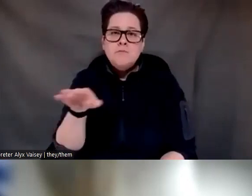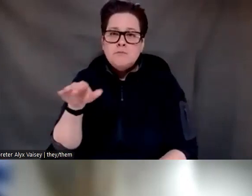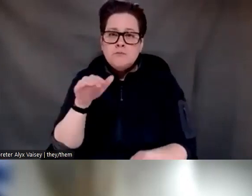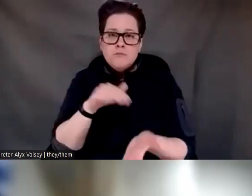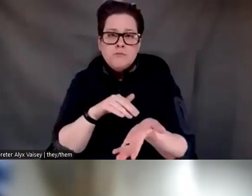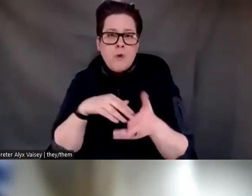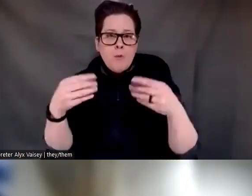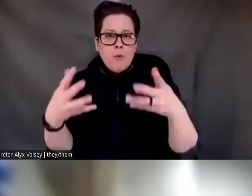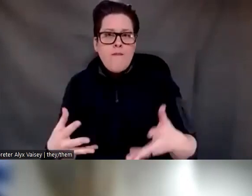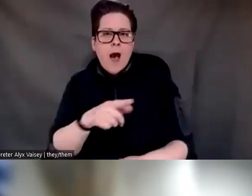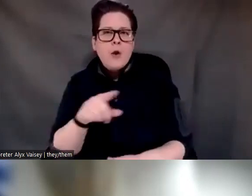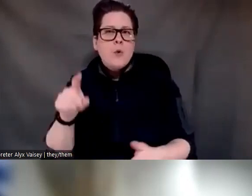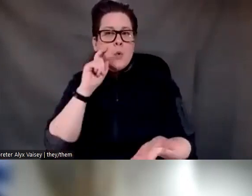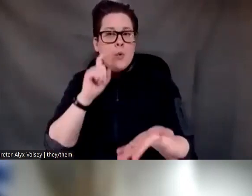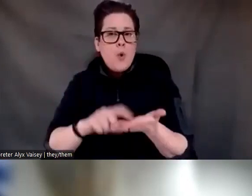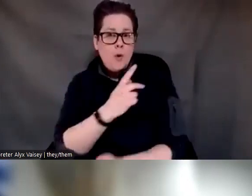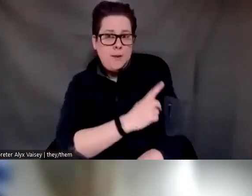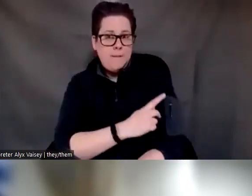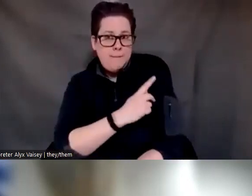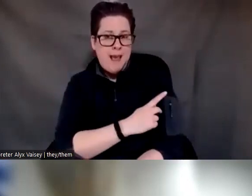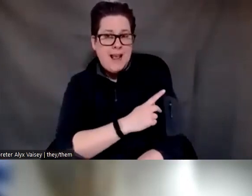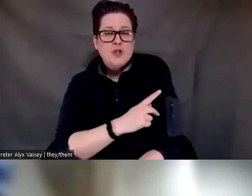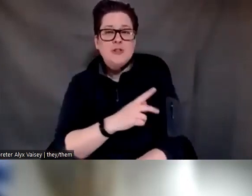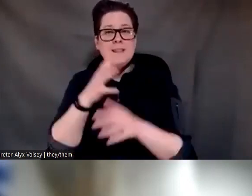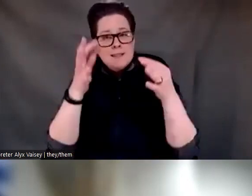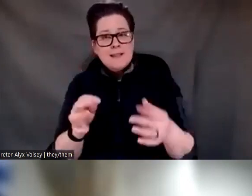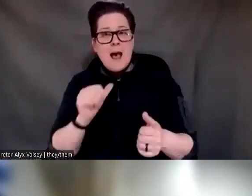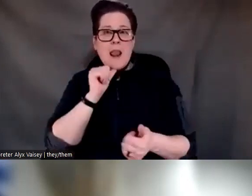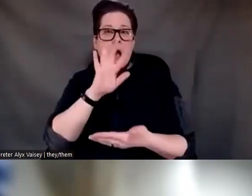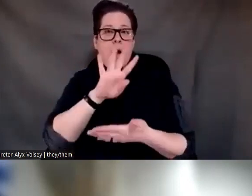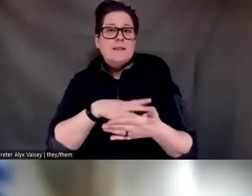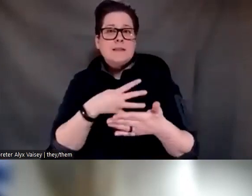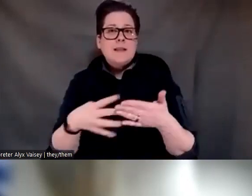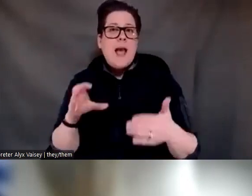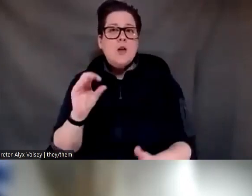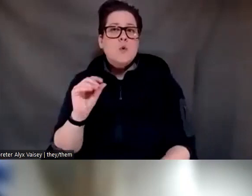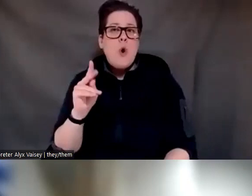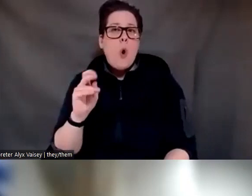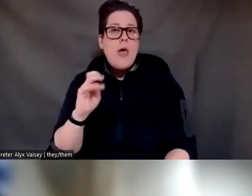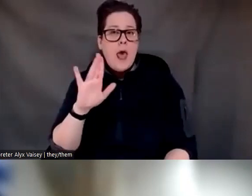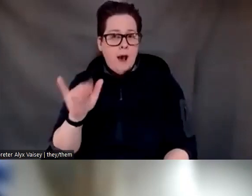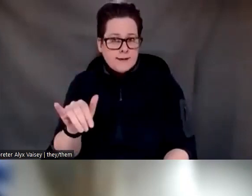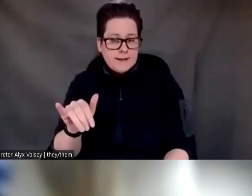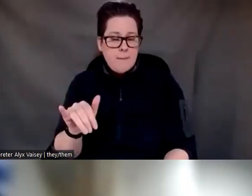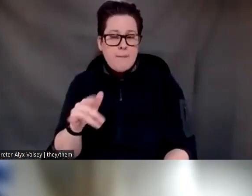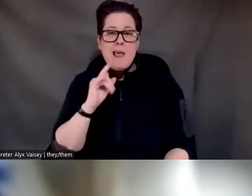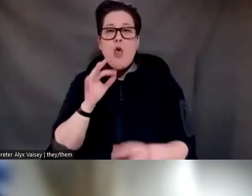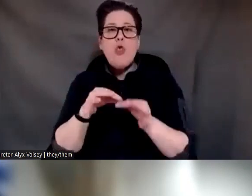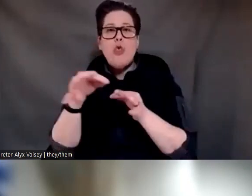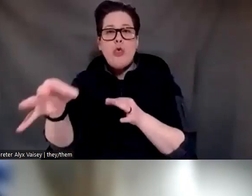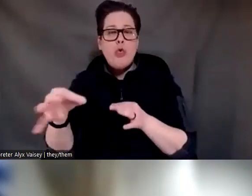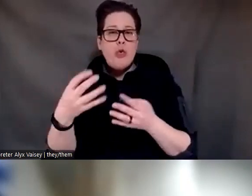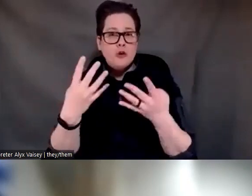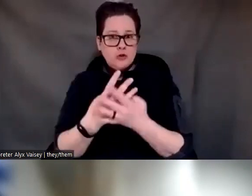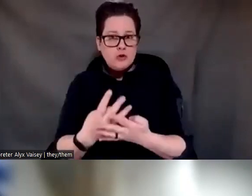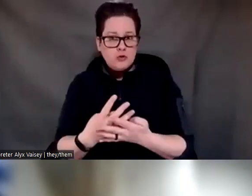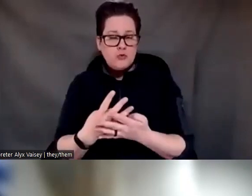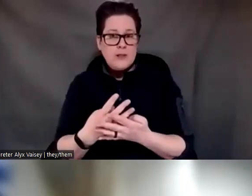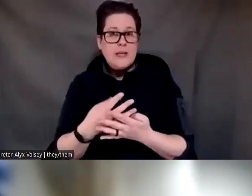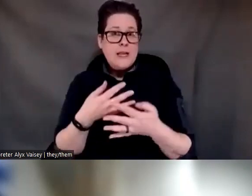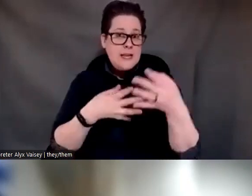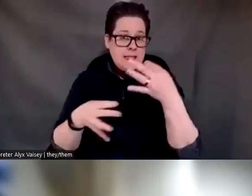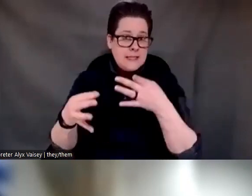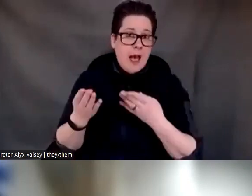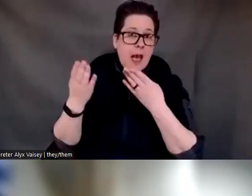are noticing patients that aren't scheduling colonoscopies and are overdue for screenings are recommending at-home screening tests